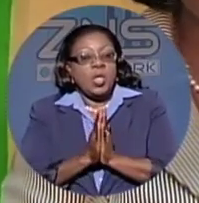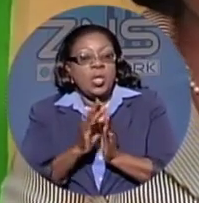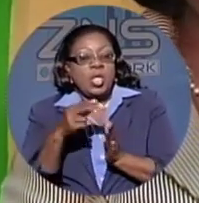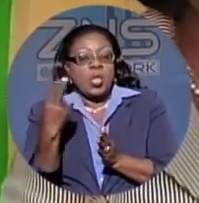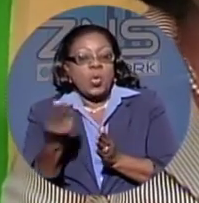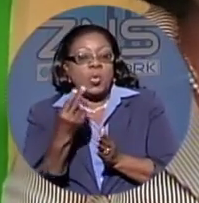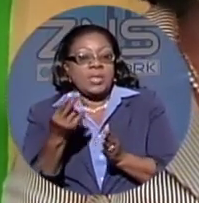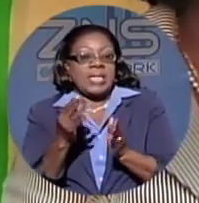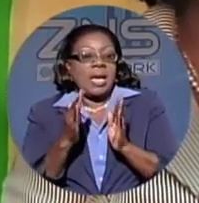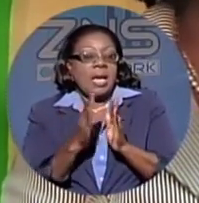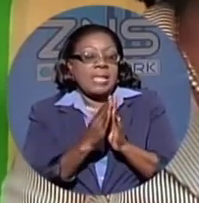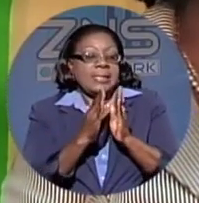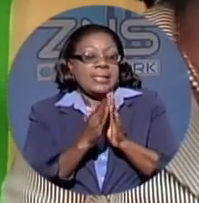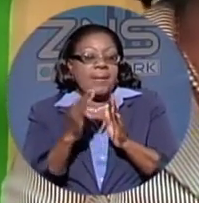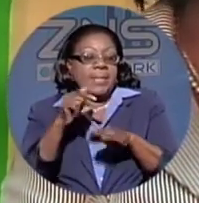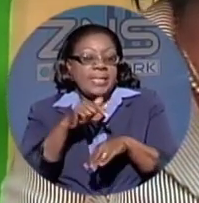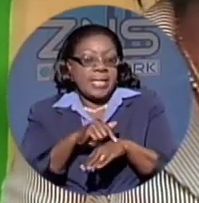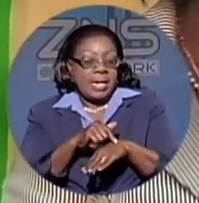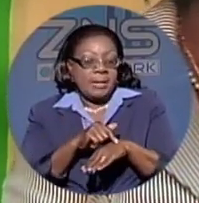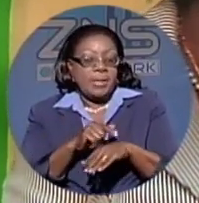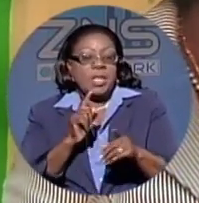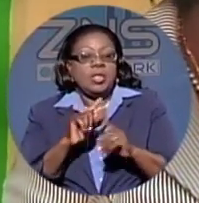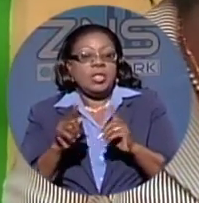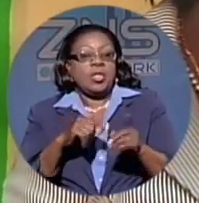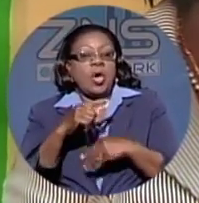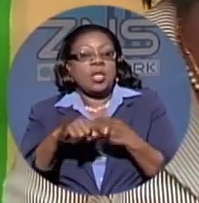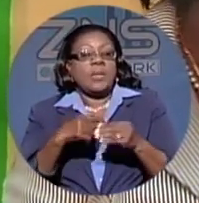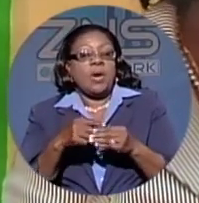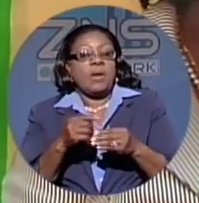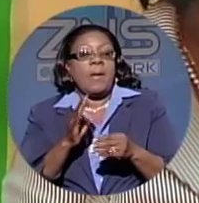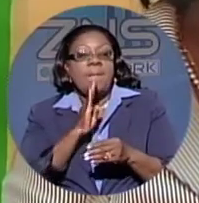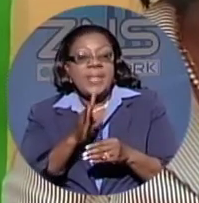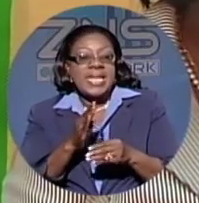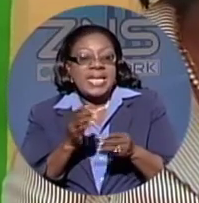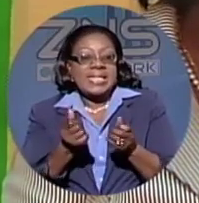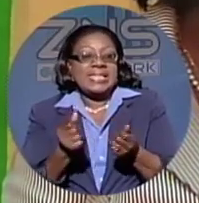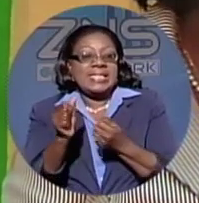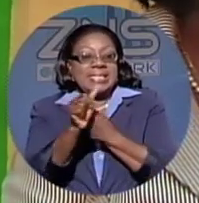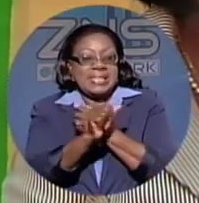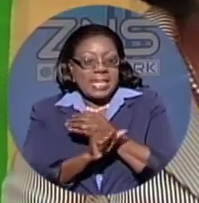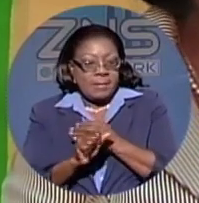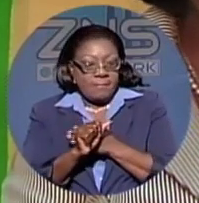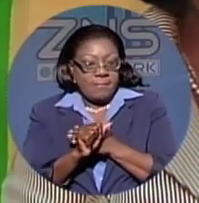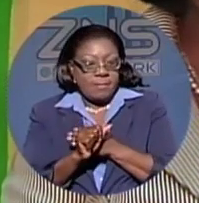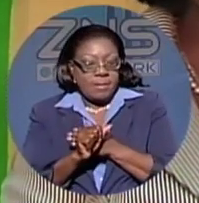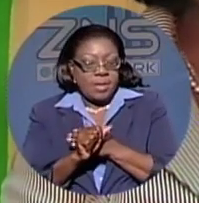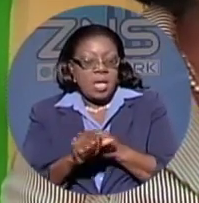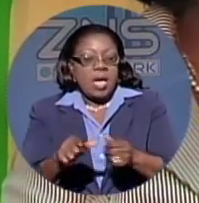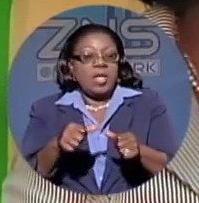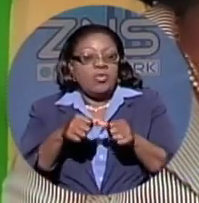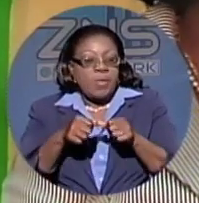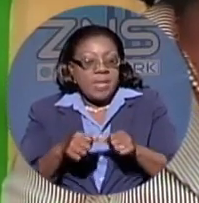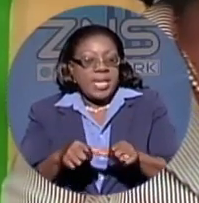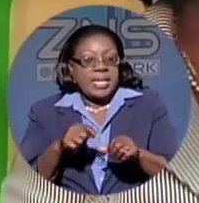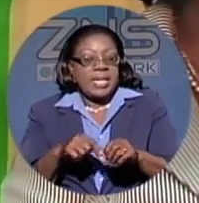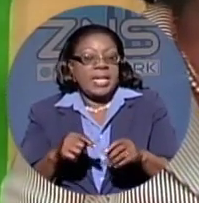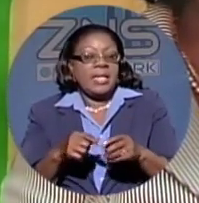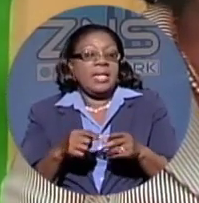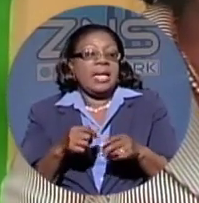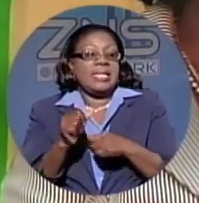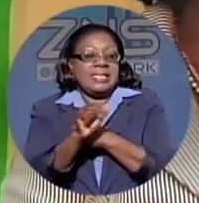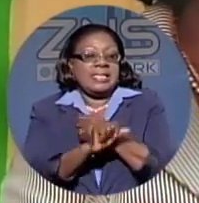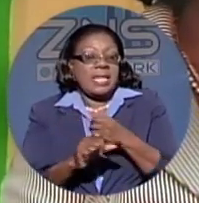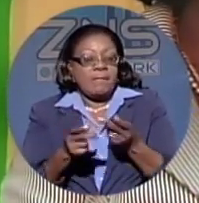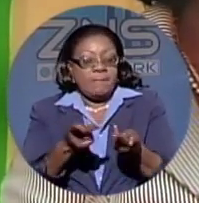to emphasize, especially at dismissal time, that they are to remain in a certain area.